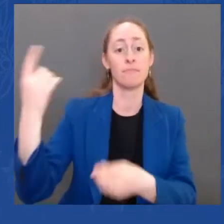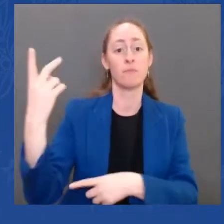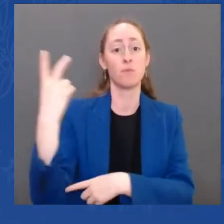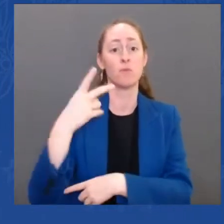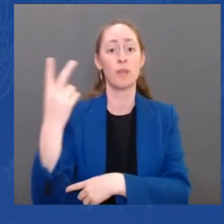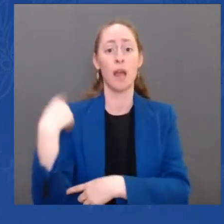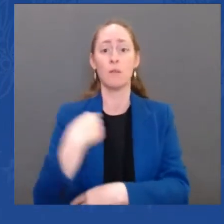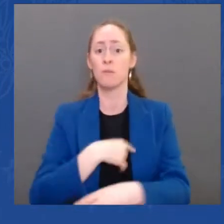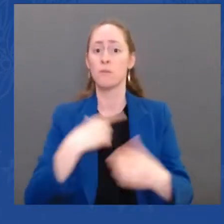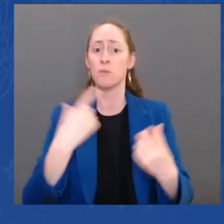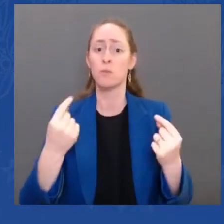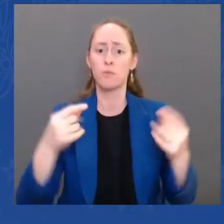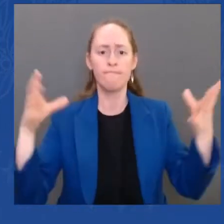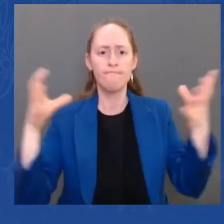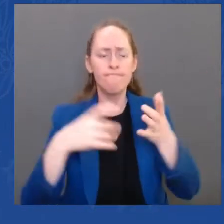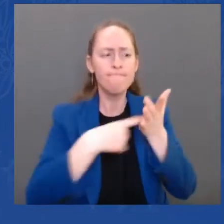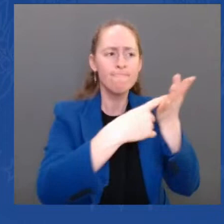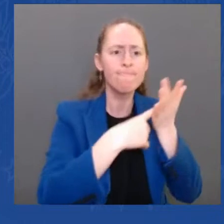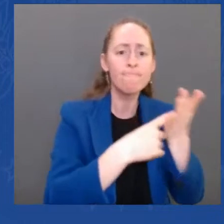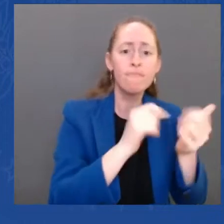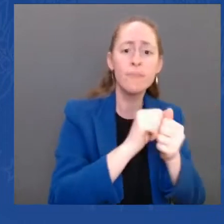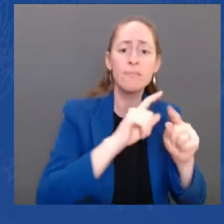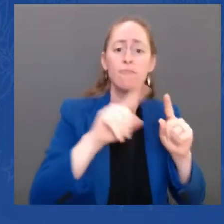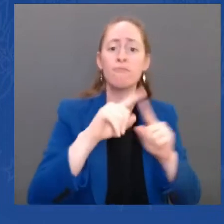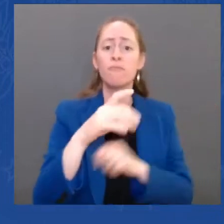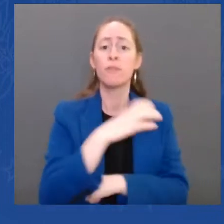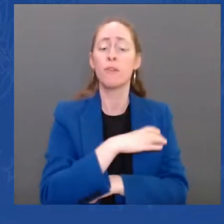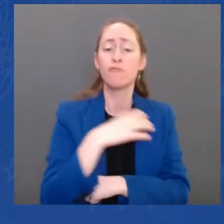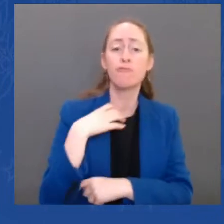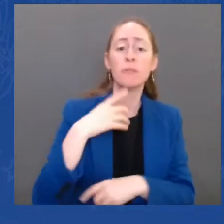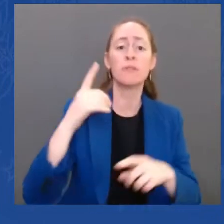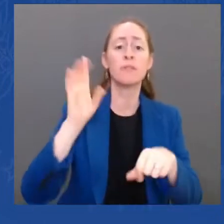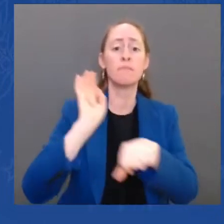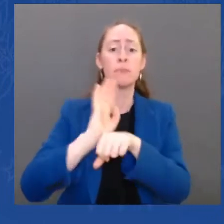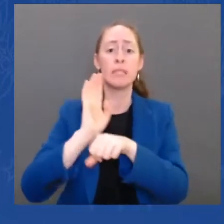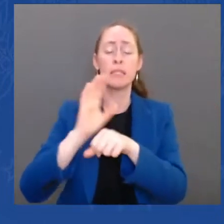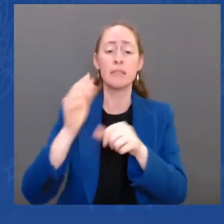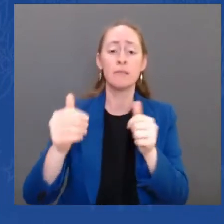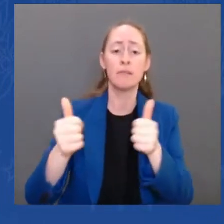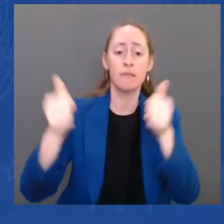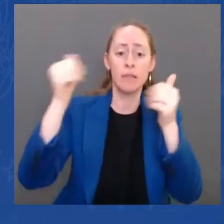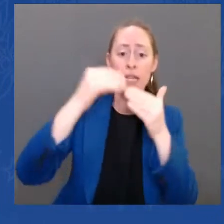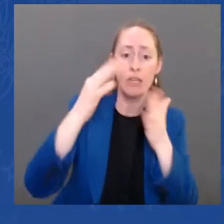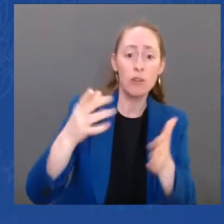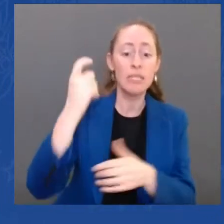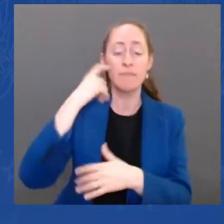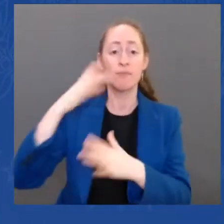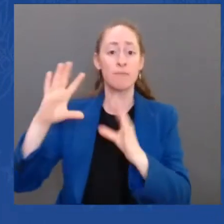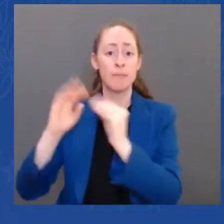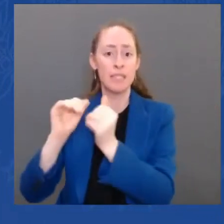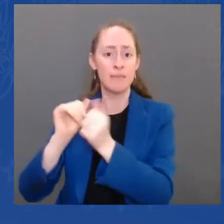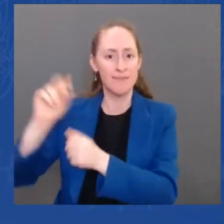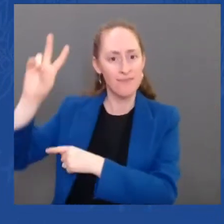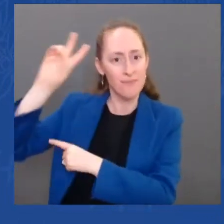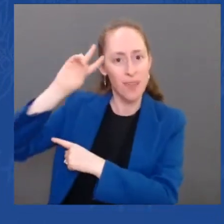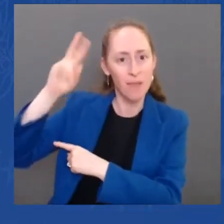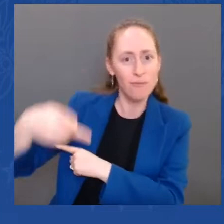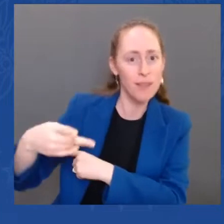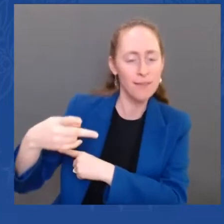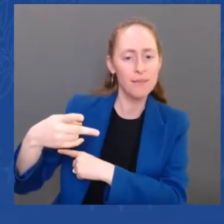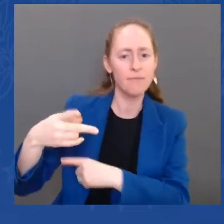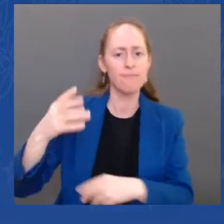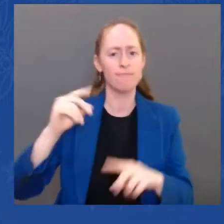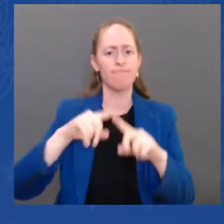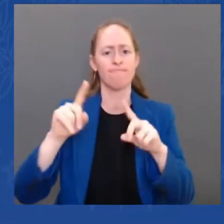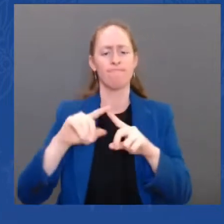business community. You just finished a good session with the Vice President, and you've met with a number of our cabinet members. And I wanted you to be as exposed